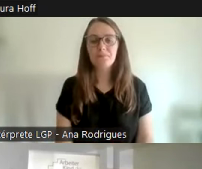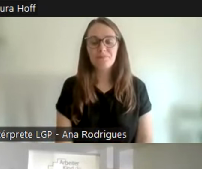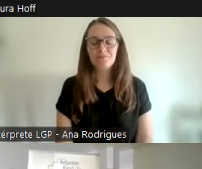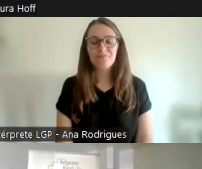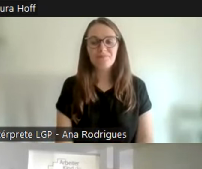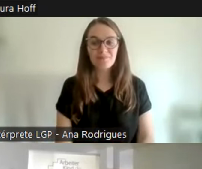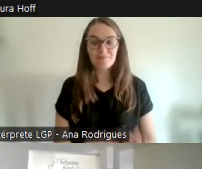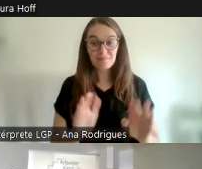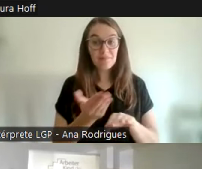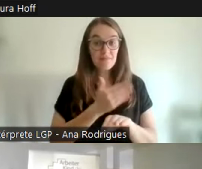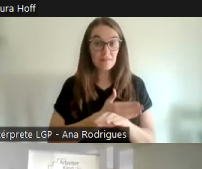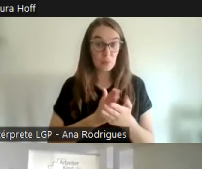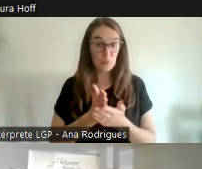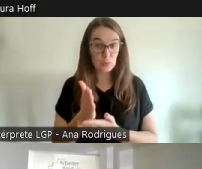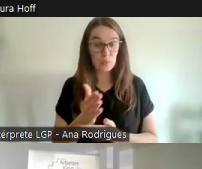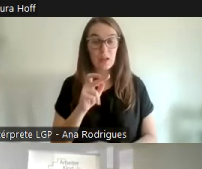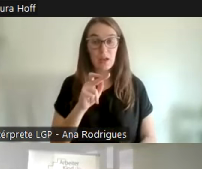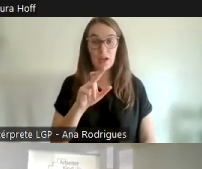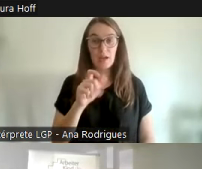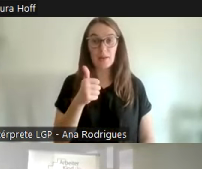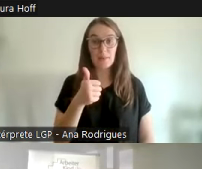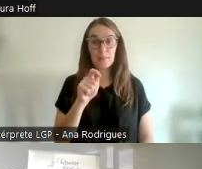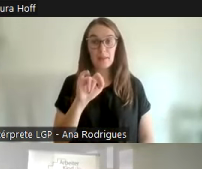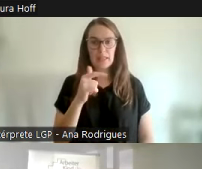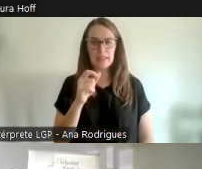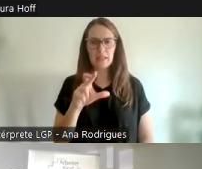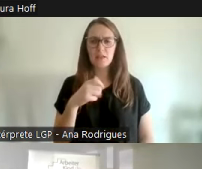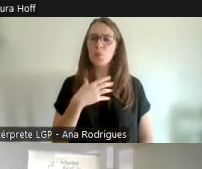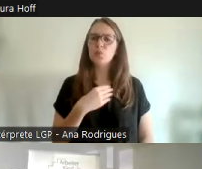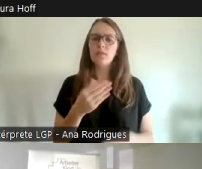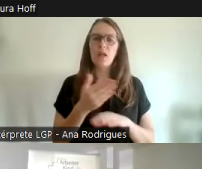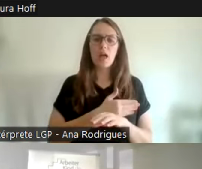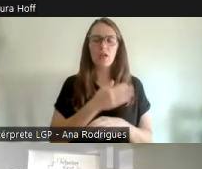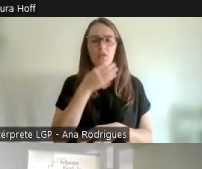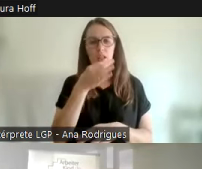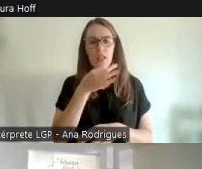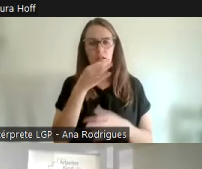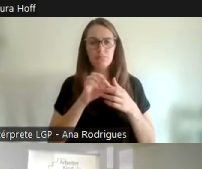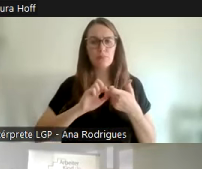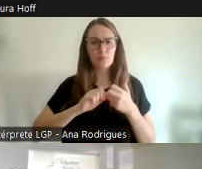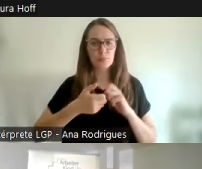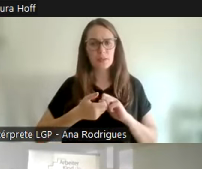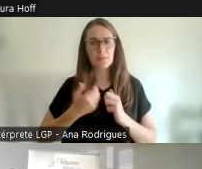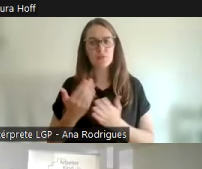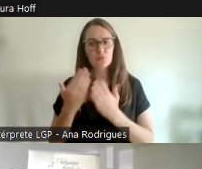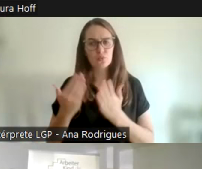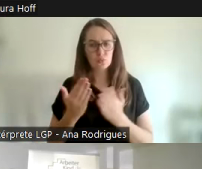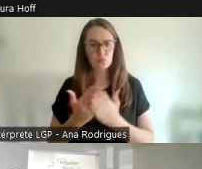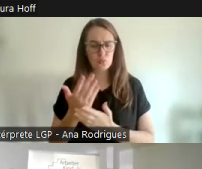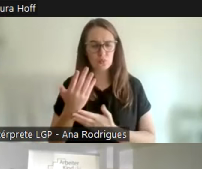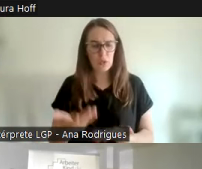And before I talk more about Arbeiterkind and our organization, I will start with the problem or the status quo that we are